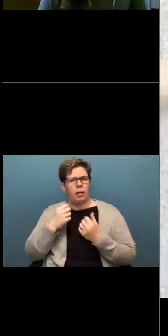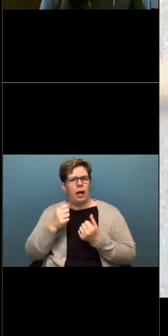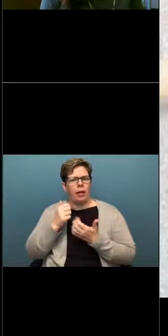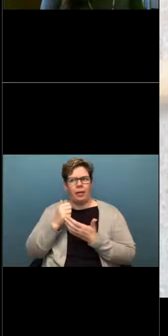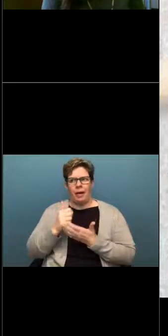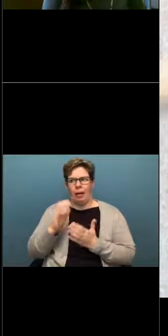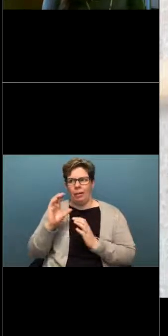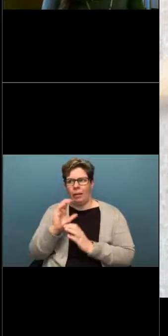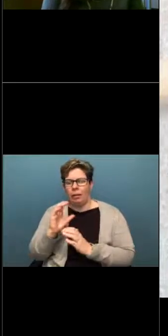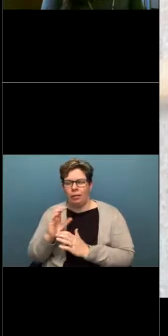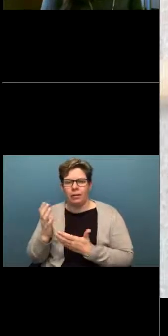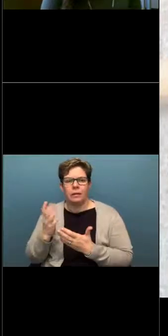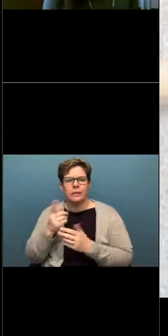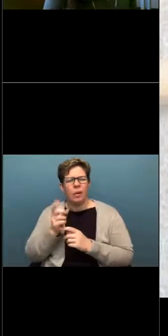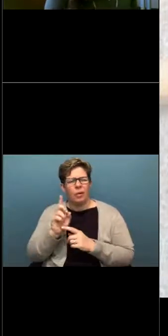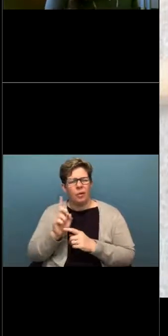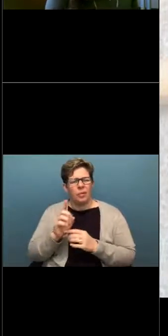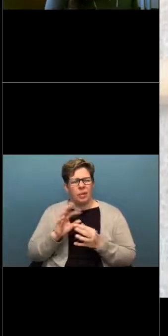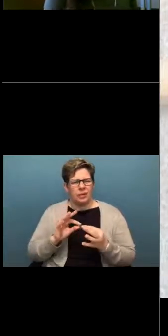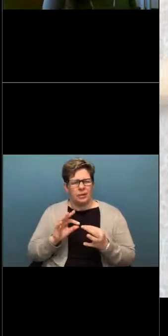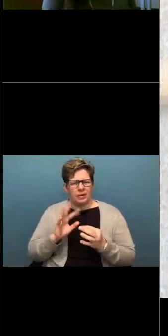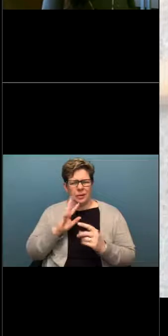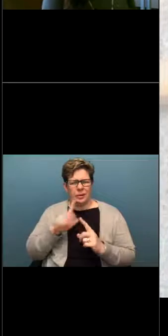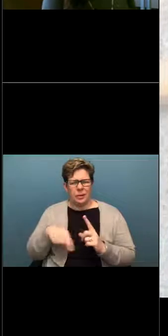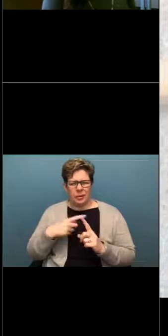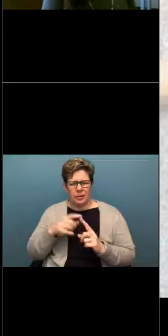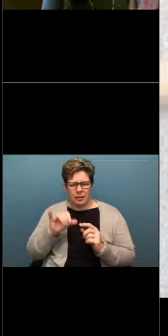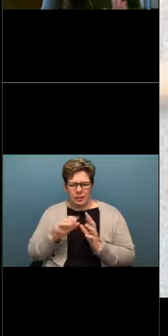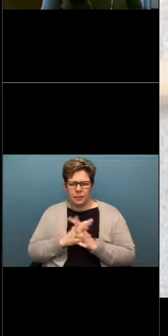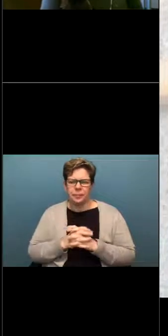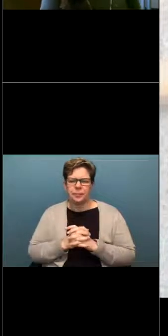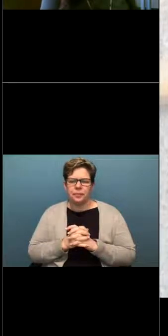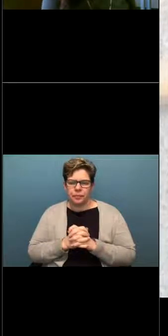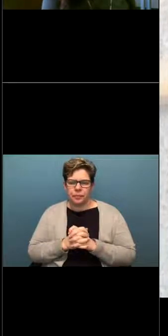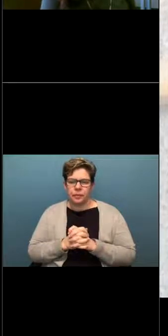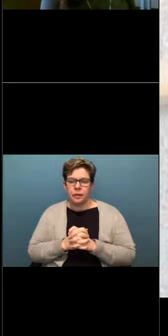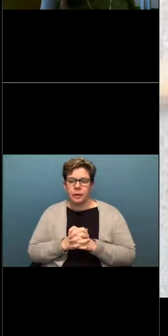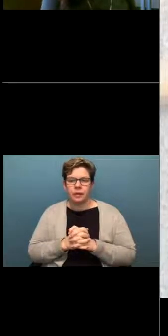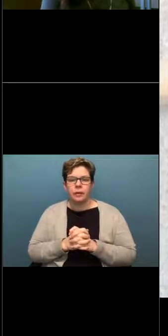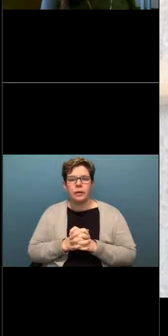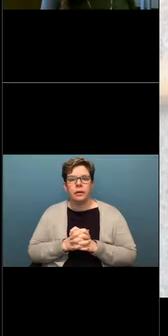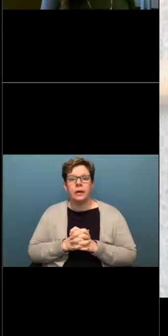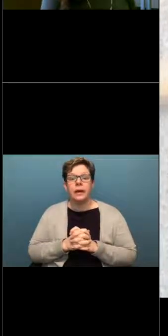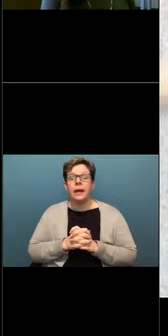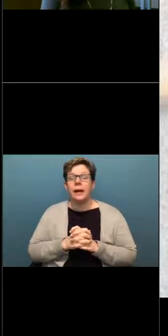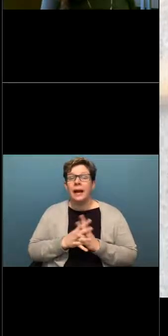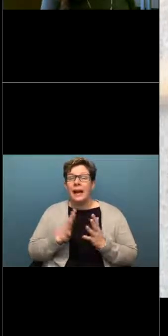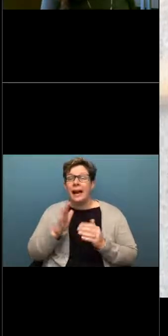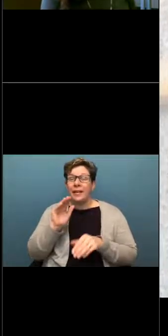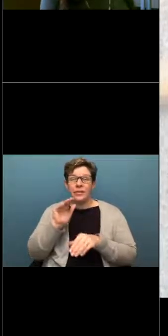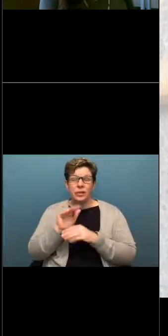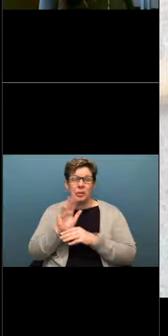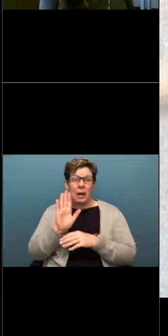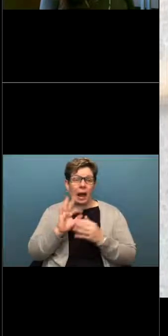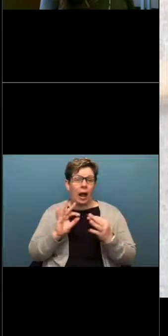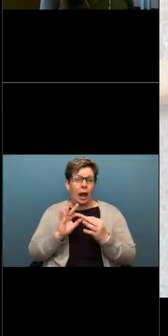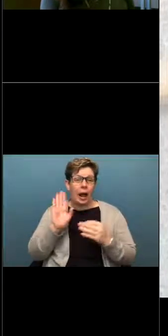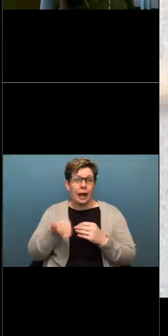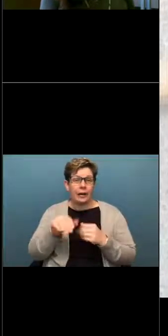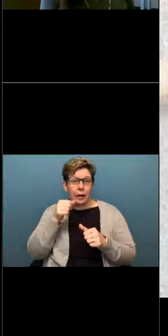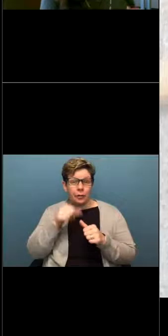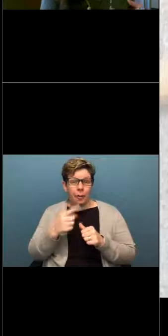wanted to take a moment to talk about some of those things. So first of all, if you only remember one thing that I say this evening, I want you